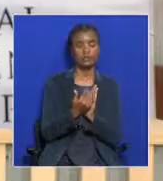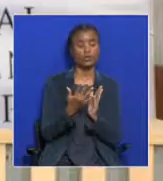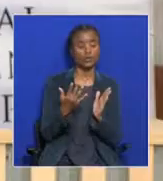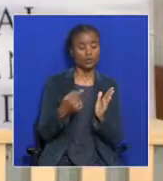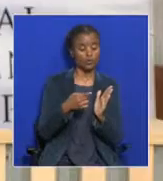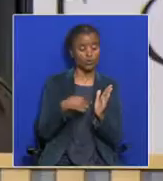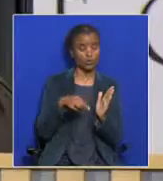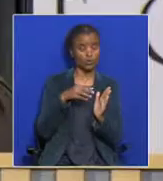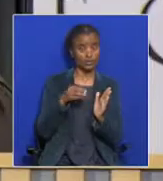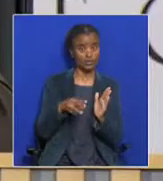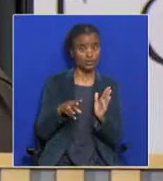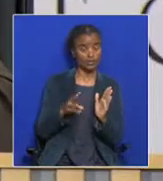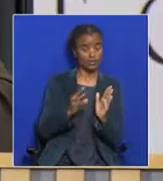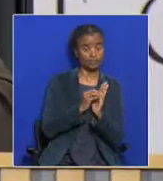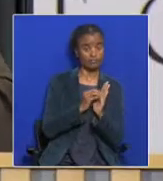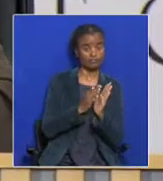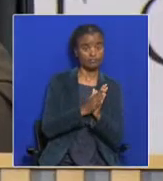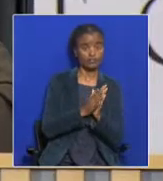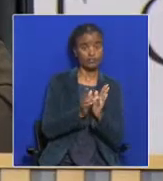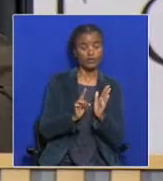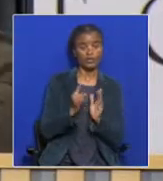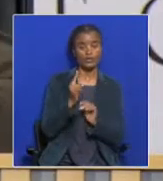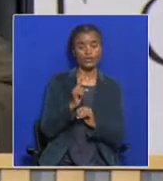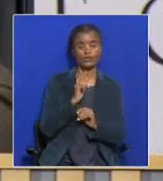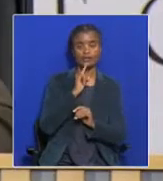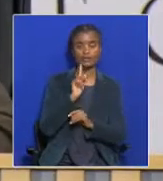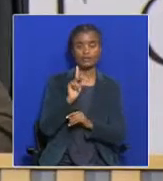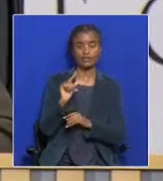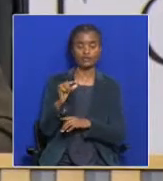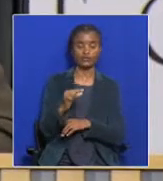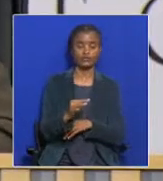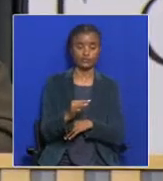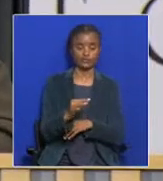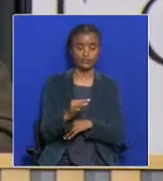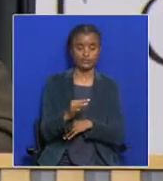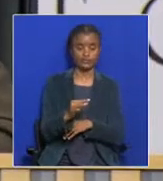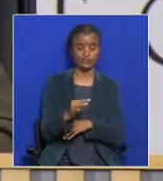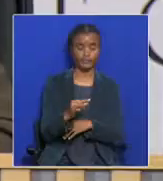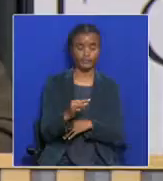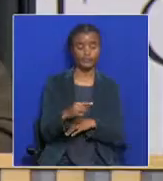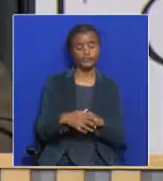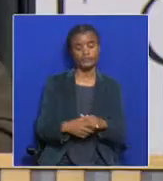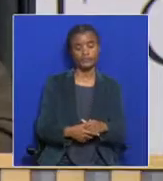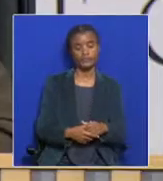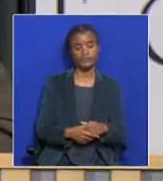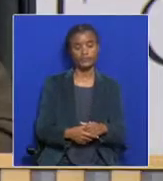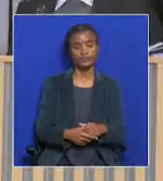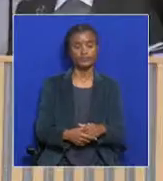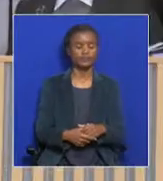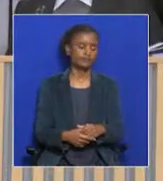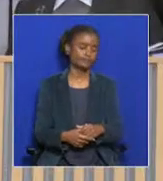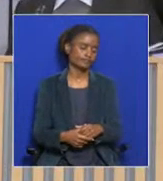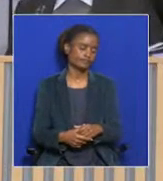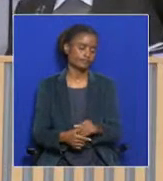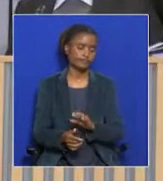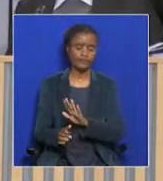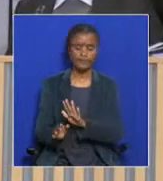of that ingredient. Yes, Chair. That's how far we've gotten on that exercise. Ms. Hilo, I just wanted to say